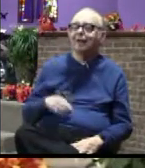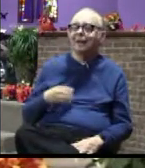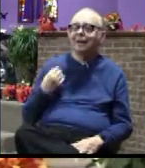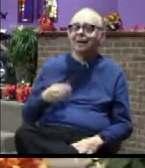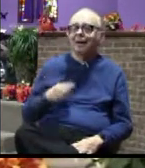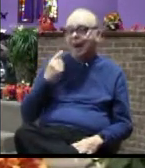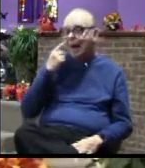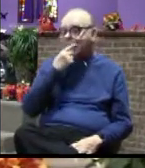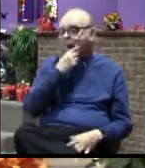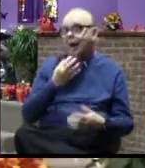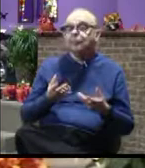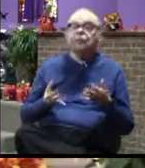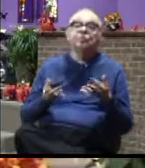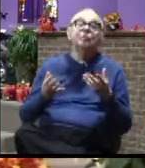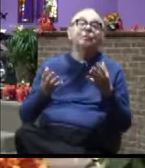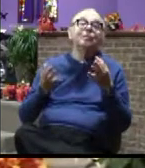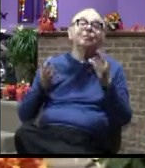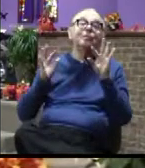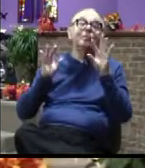the eyes began to twinkle.